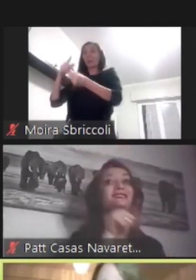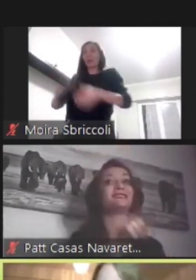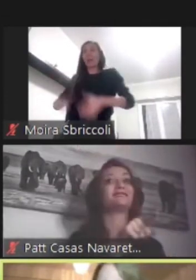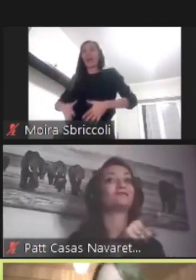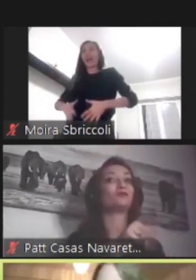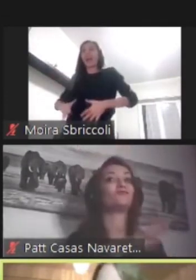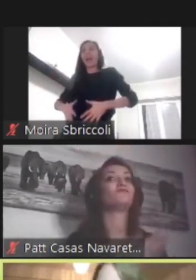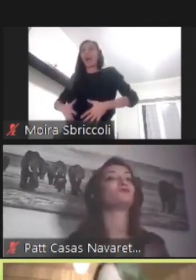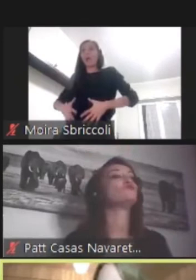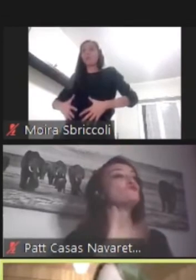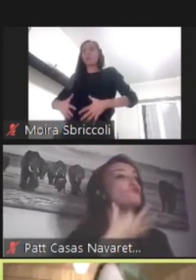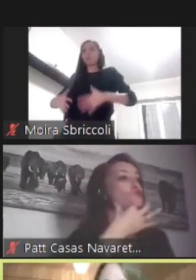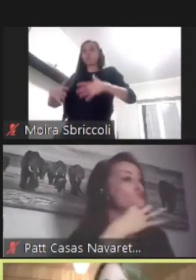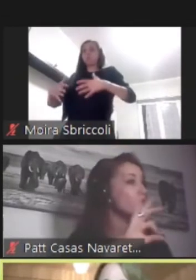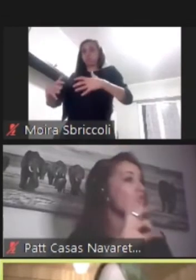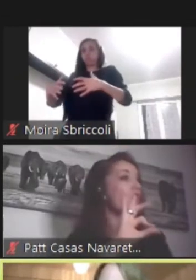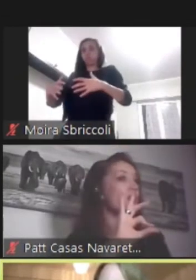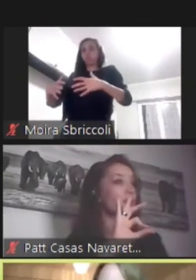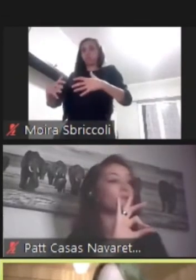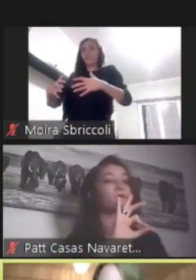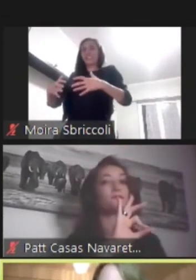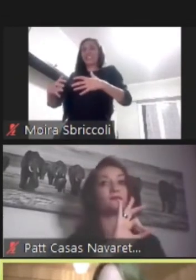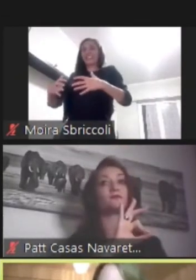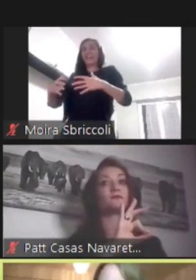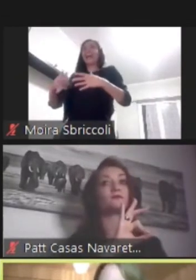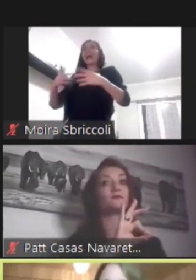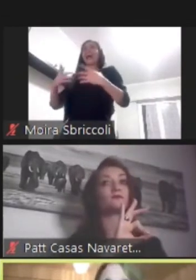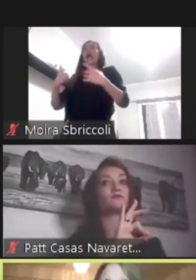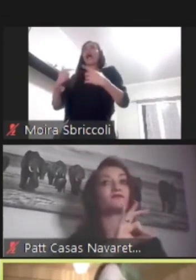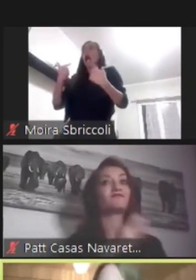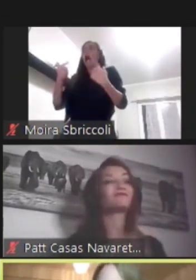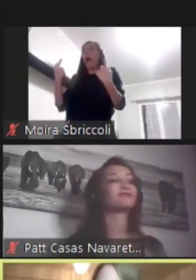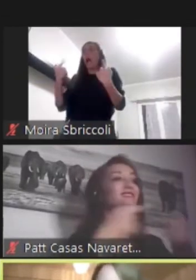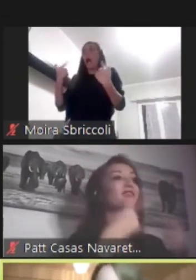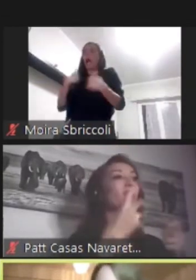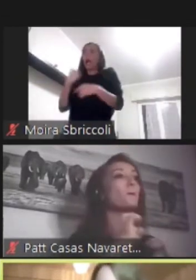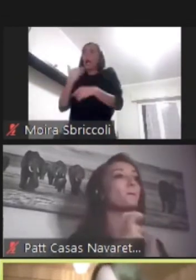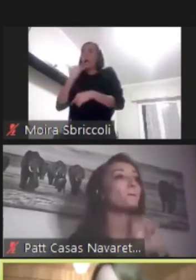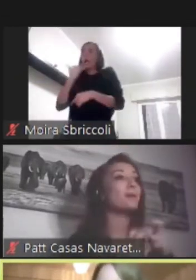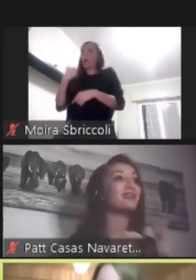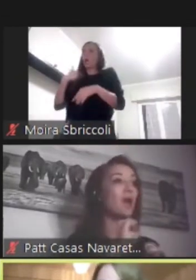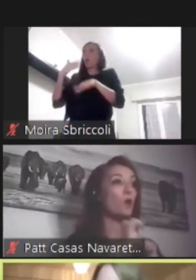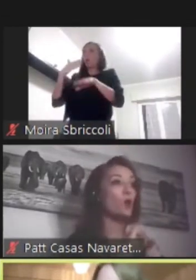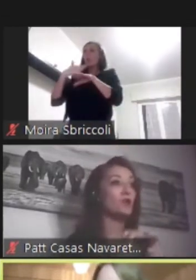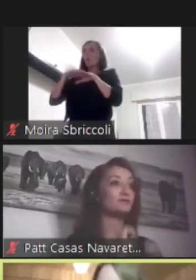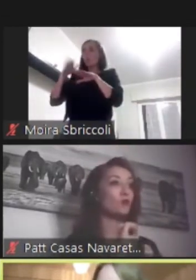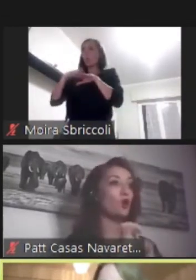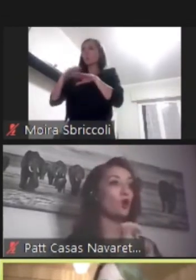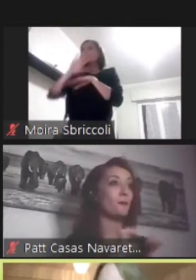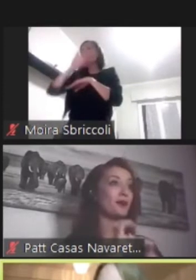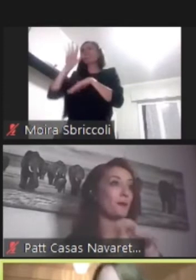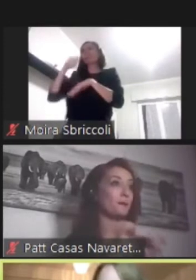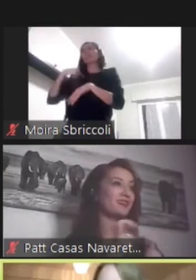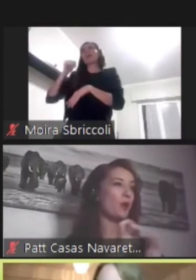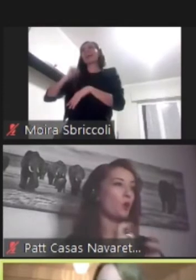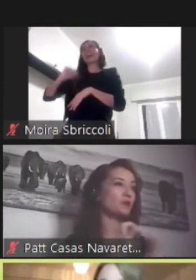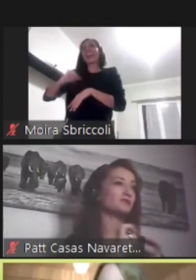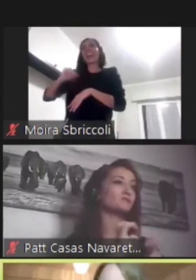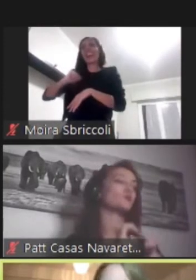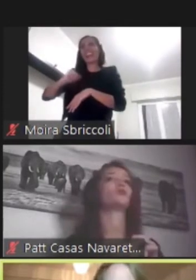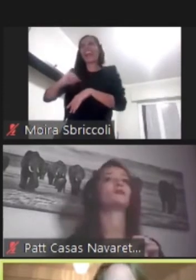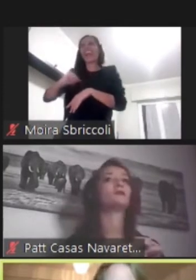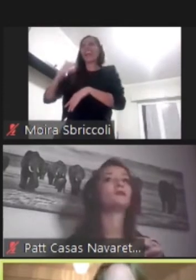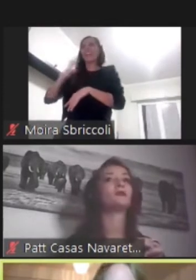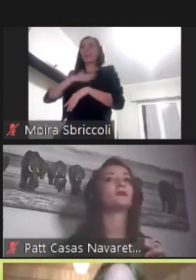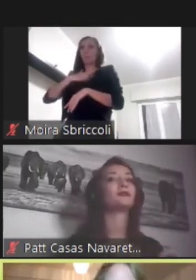for some of my clients who have that stubborn belly fat to lose, because it